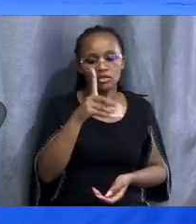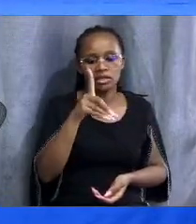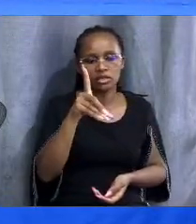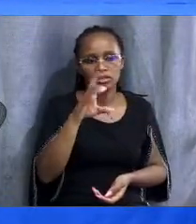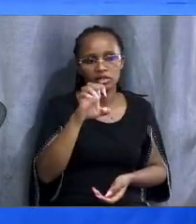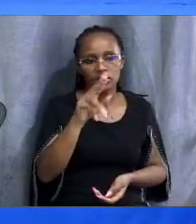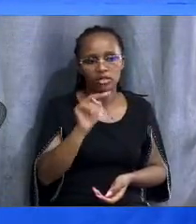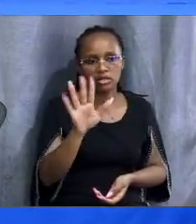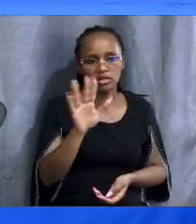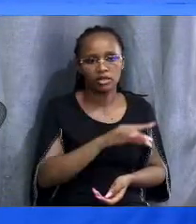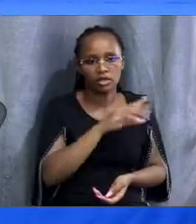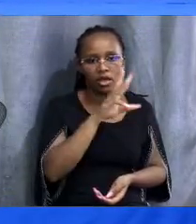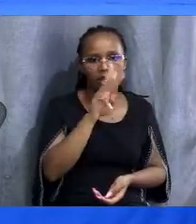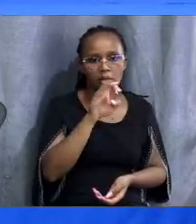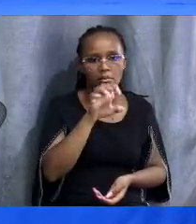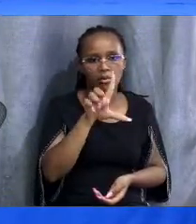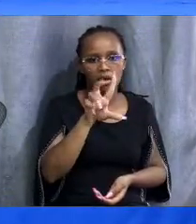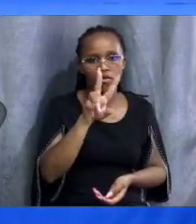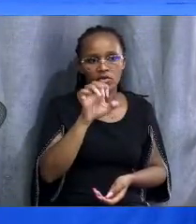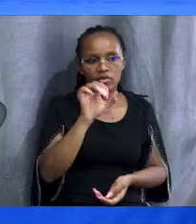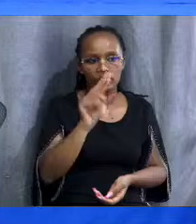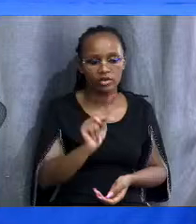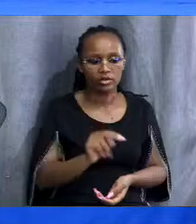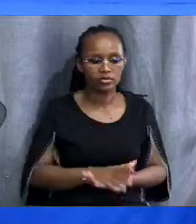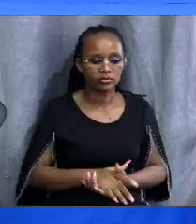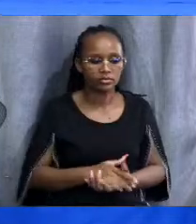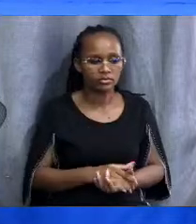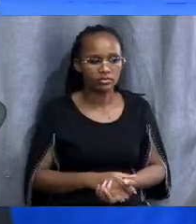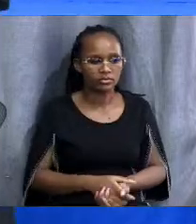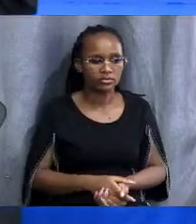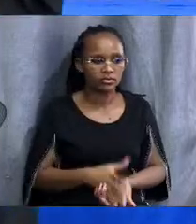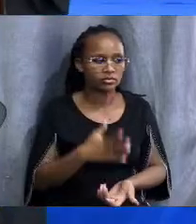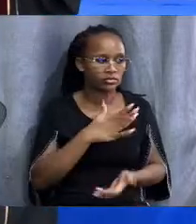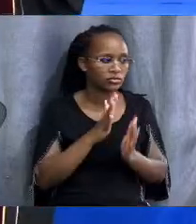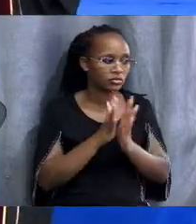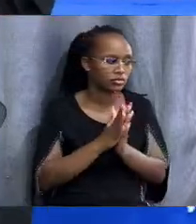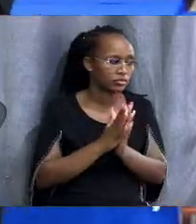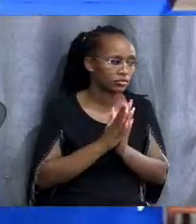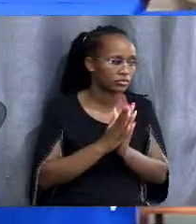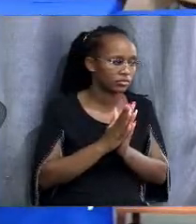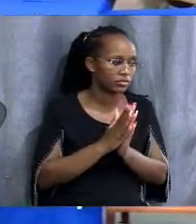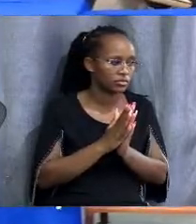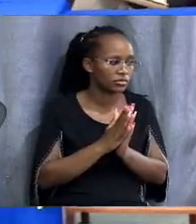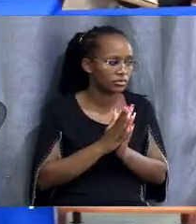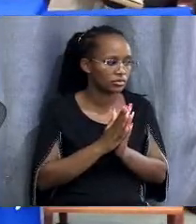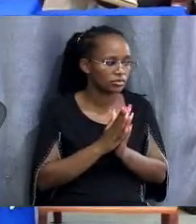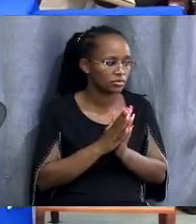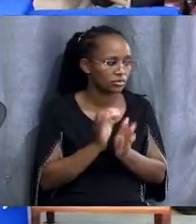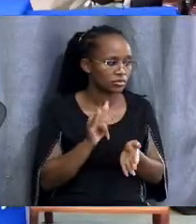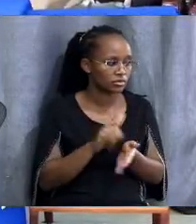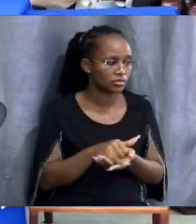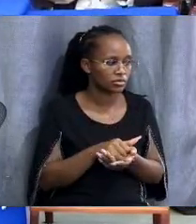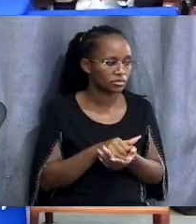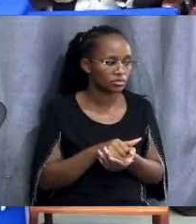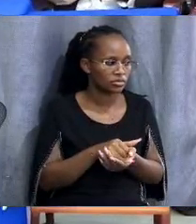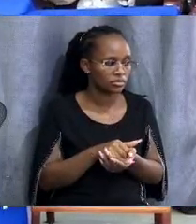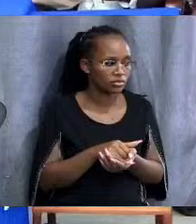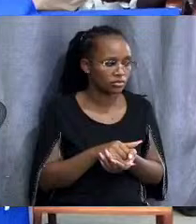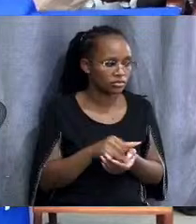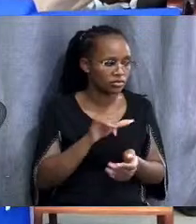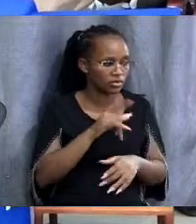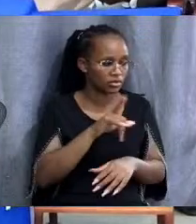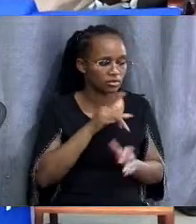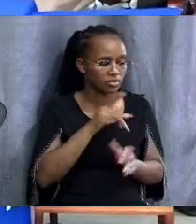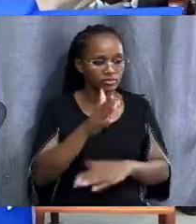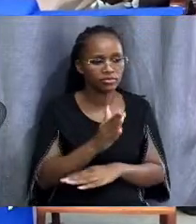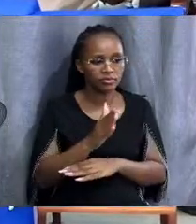Zaiden, come here, tafadhali. Kujeni tuwaombea. Tunataka kuwaombea ili hii neema ya